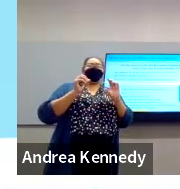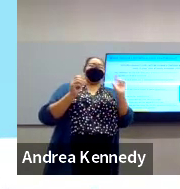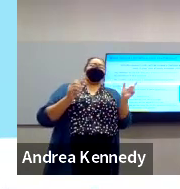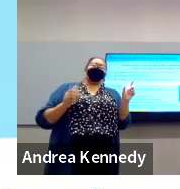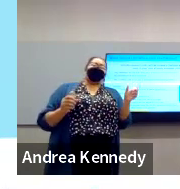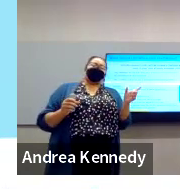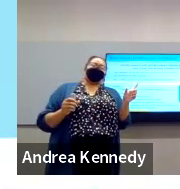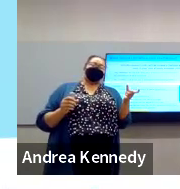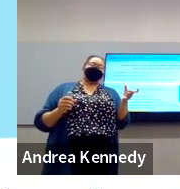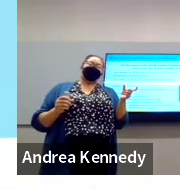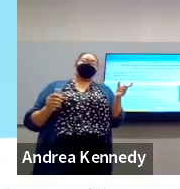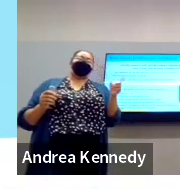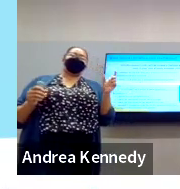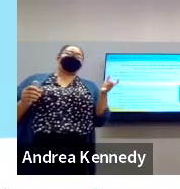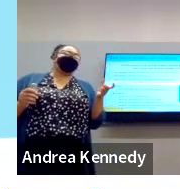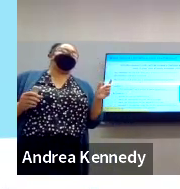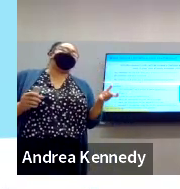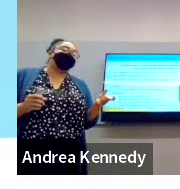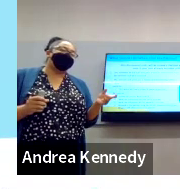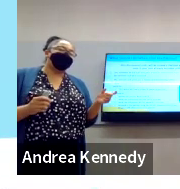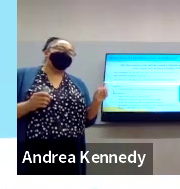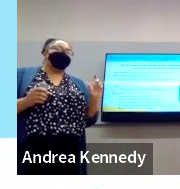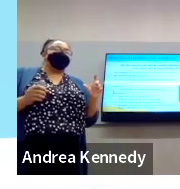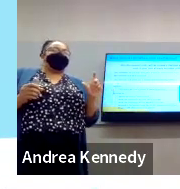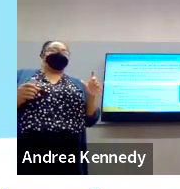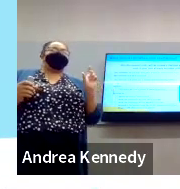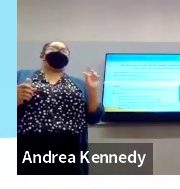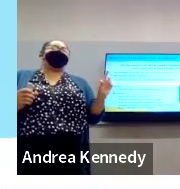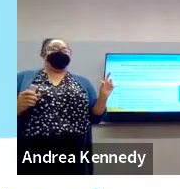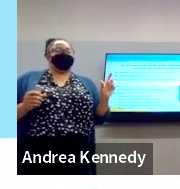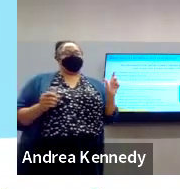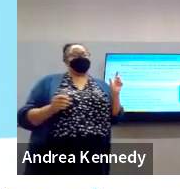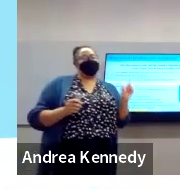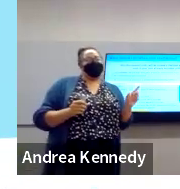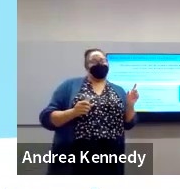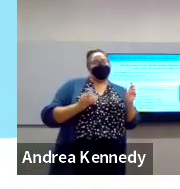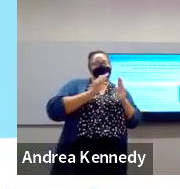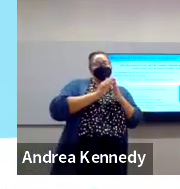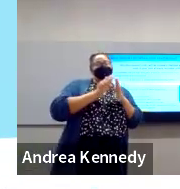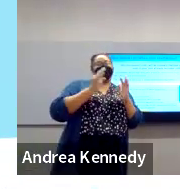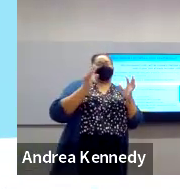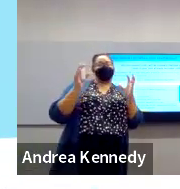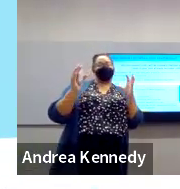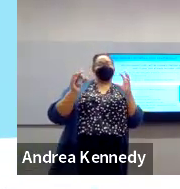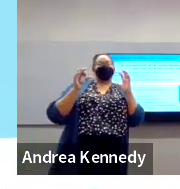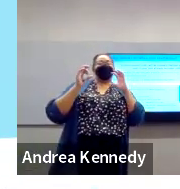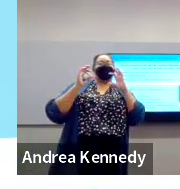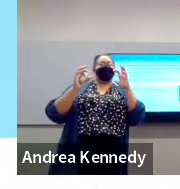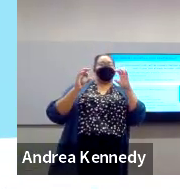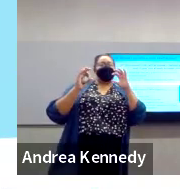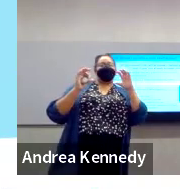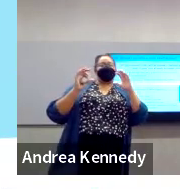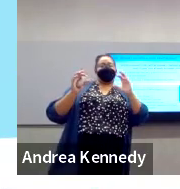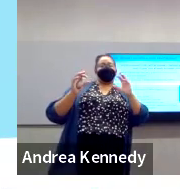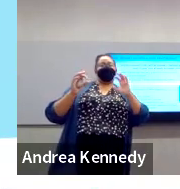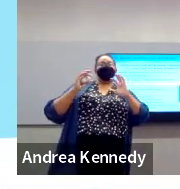a unique identifier instead of your actual unit number, but it will have the specific information for your unit, and you're gonna